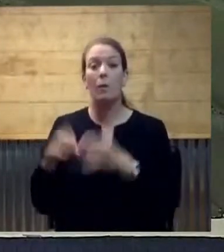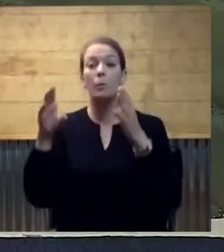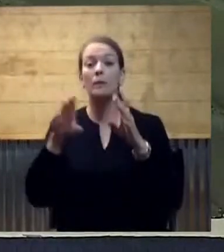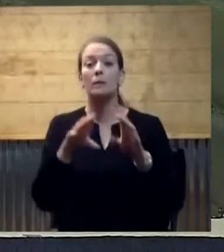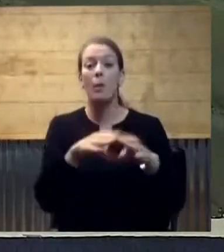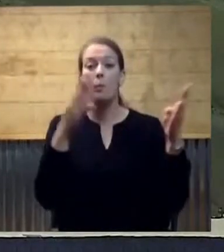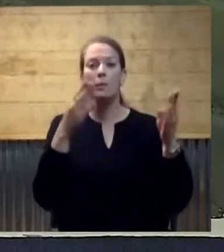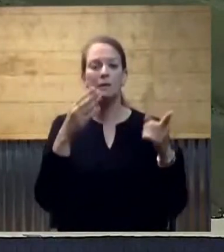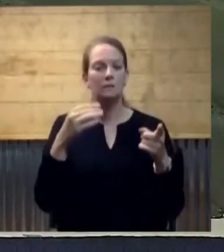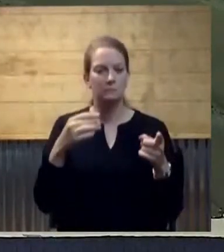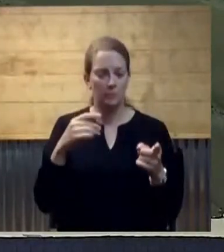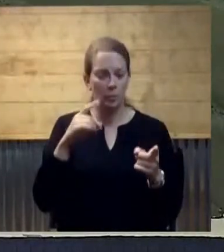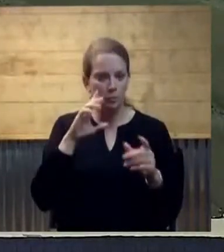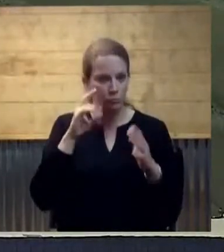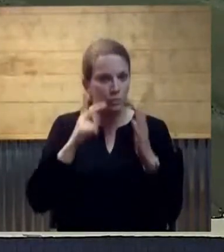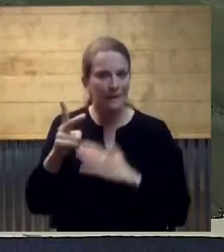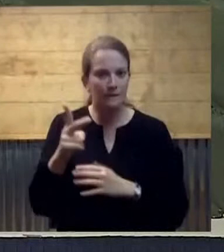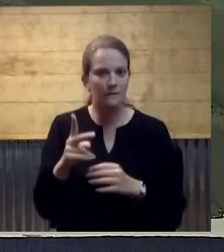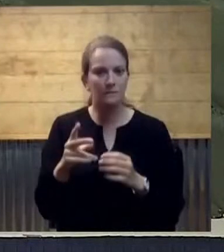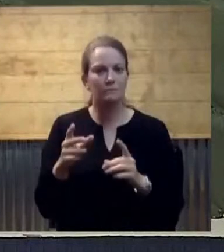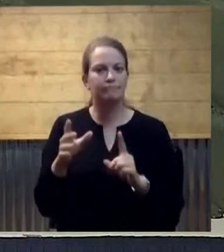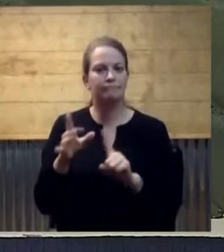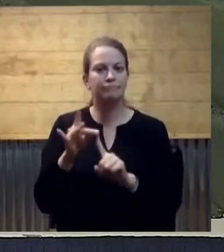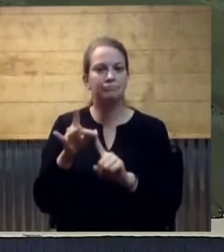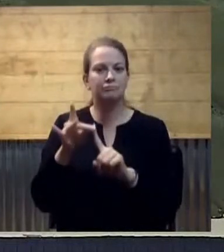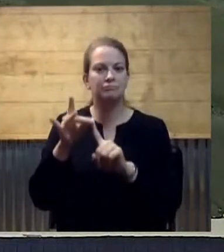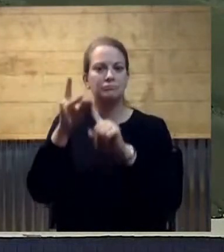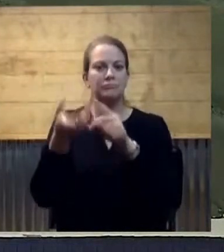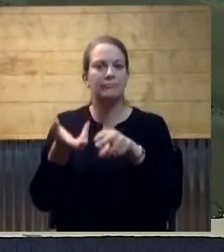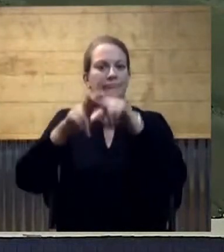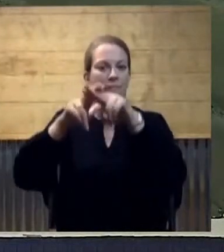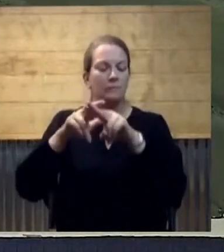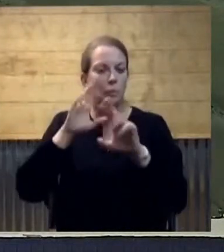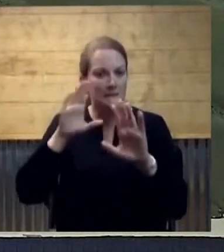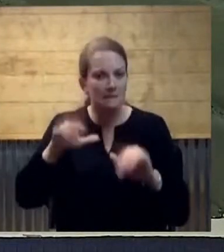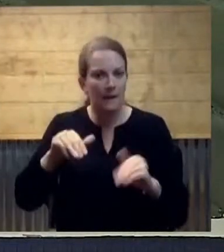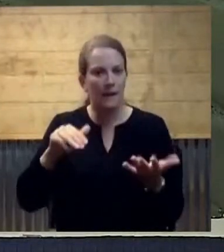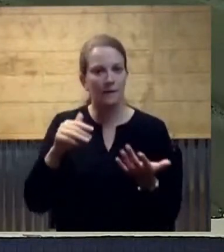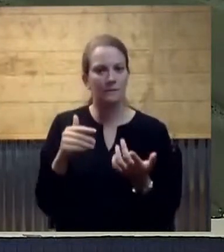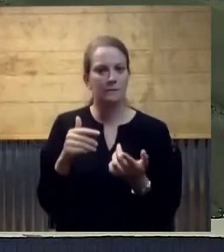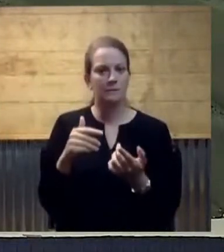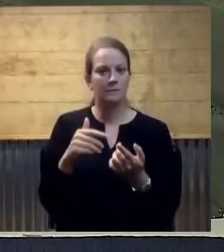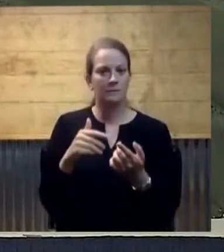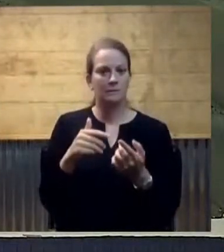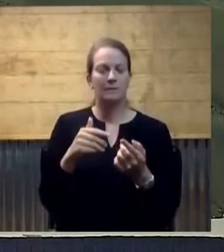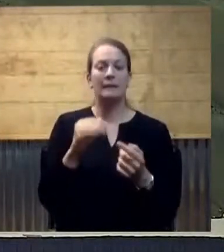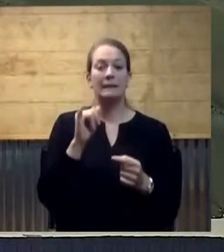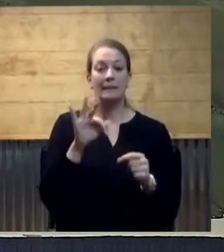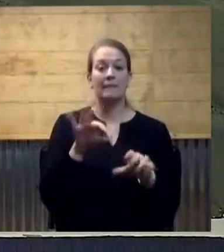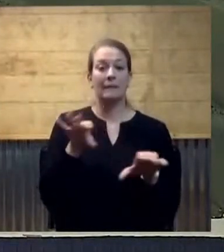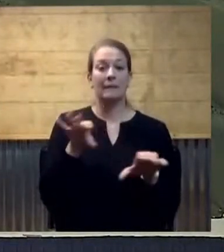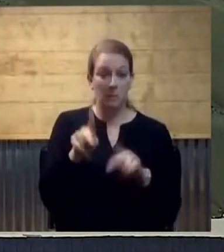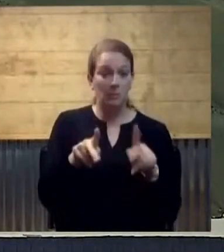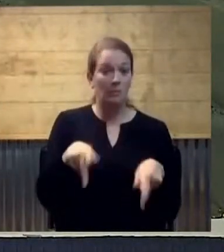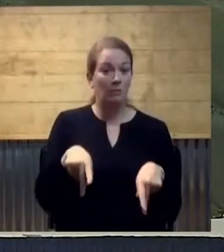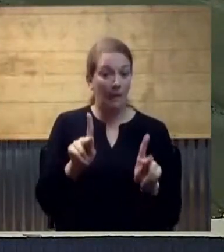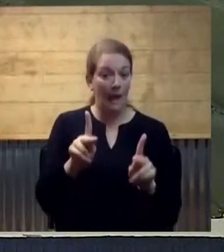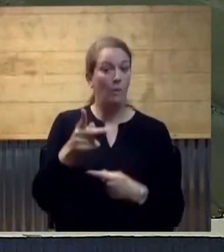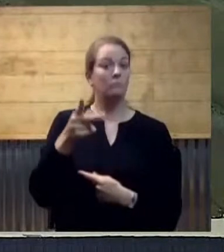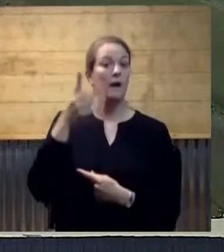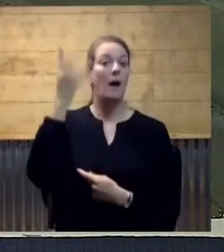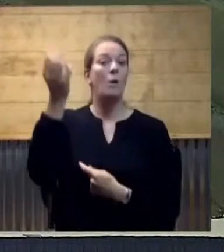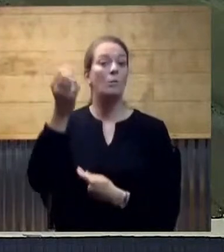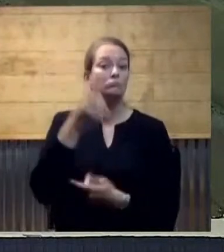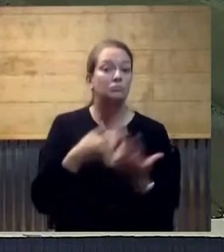you're increasing activity, you must be seeing an increase in the infection rate when you're increasing activity. So